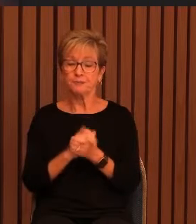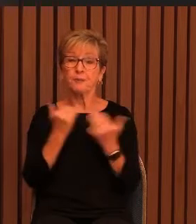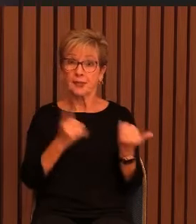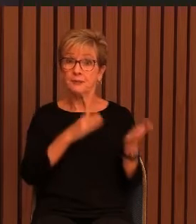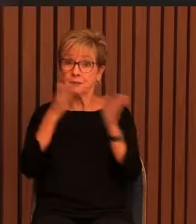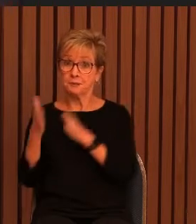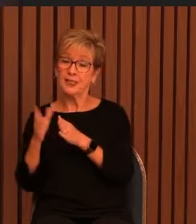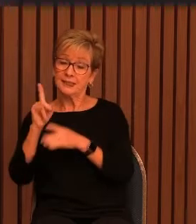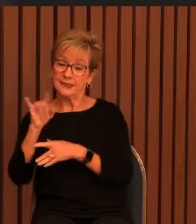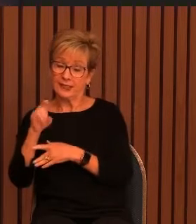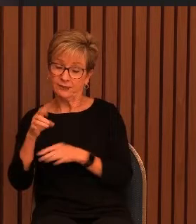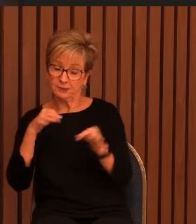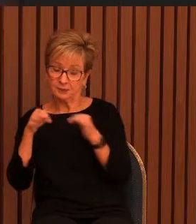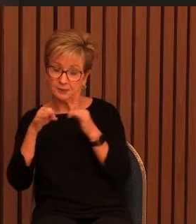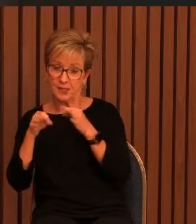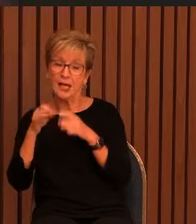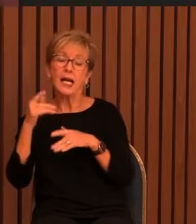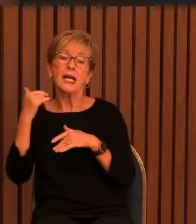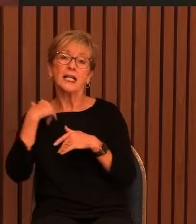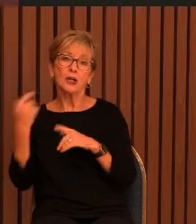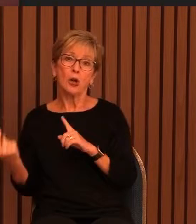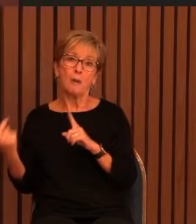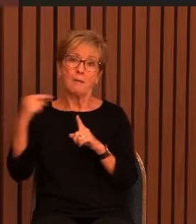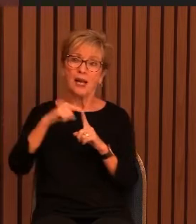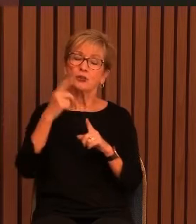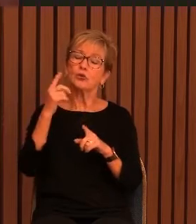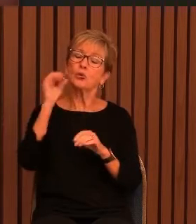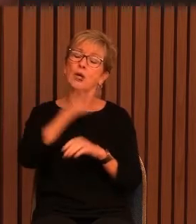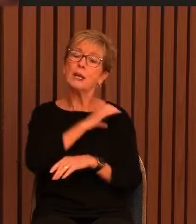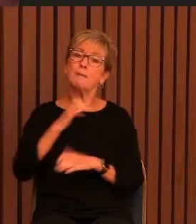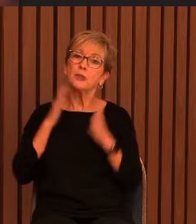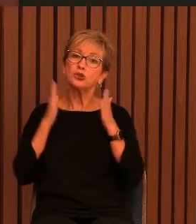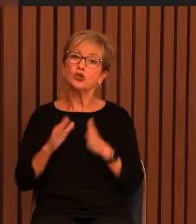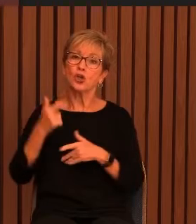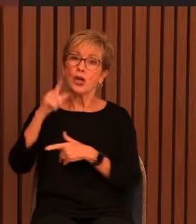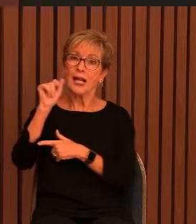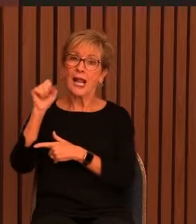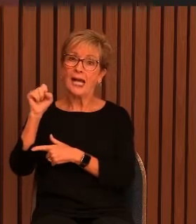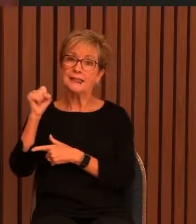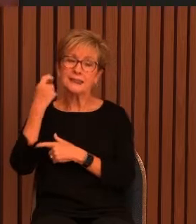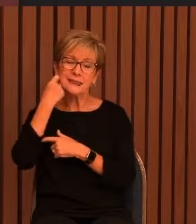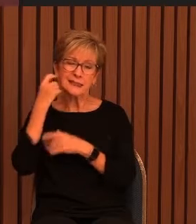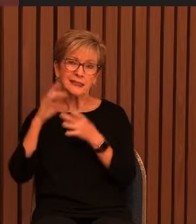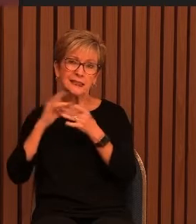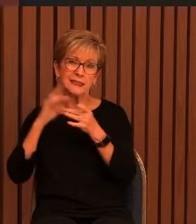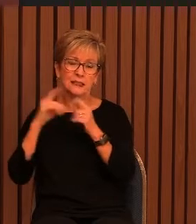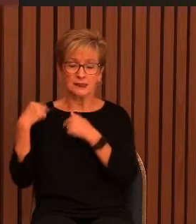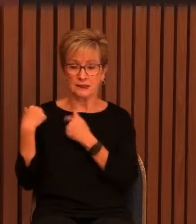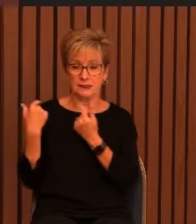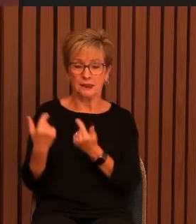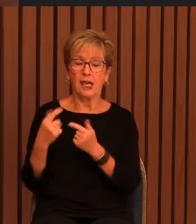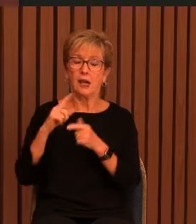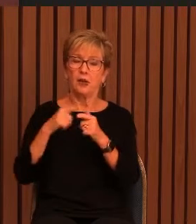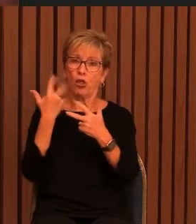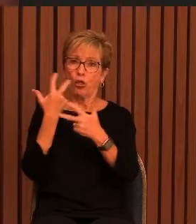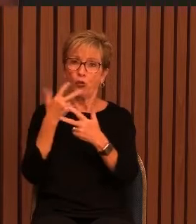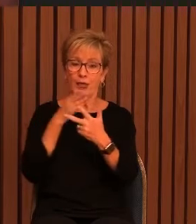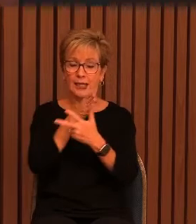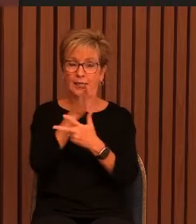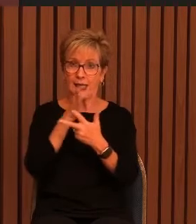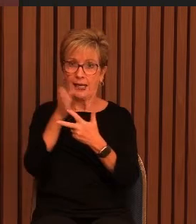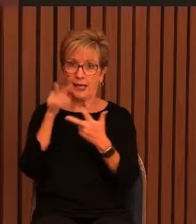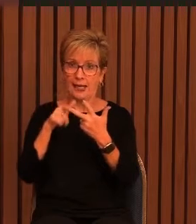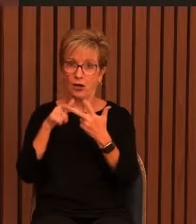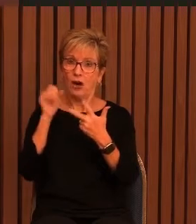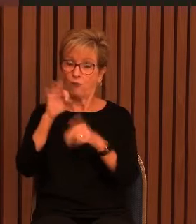back to something that Commissioner Glass has been talking about for several weeks now, about these three main areas of